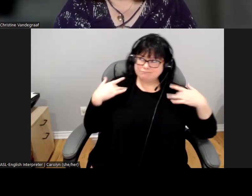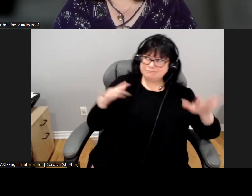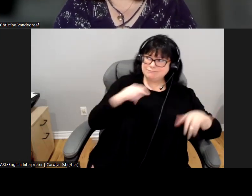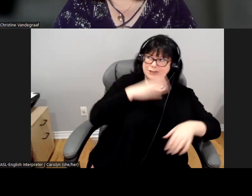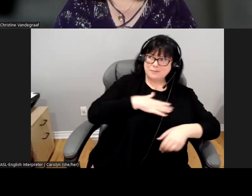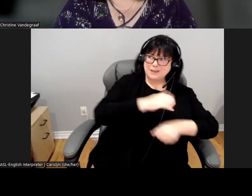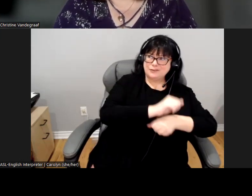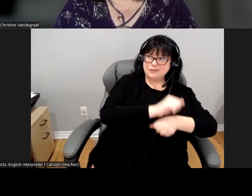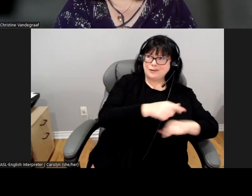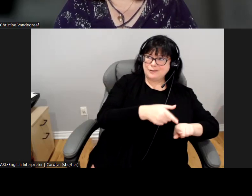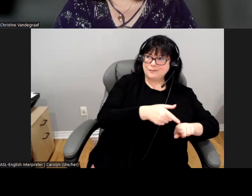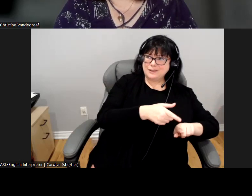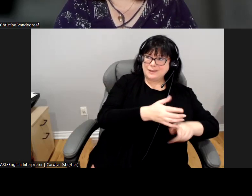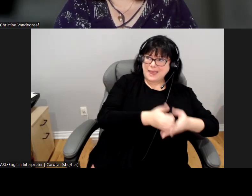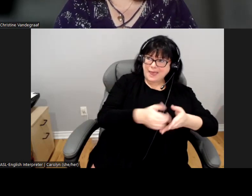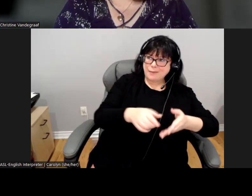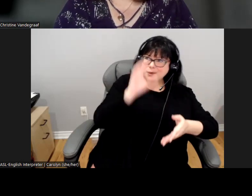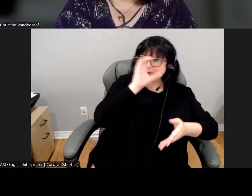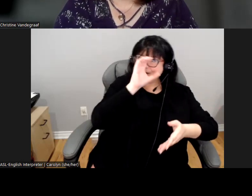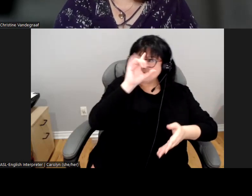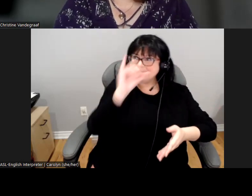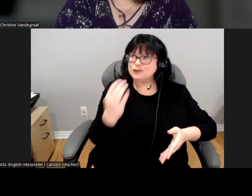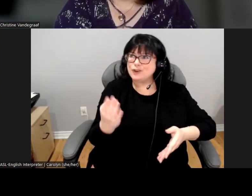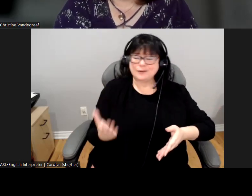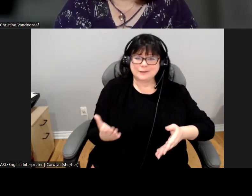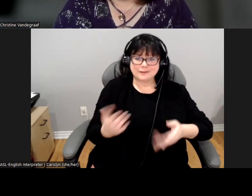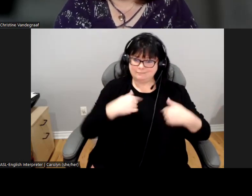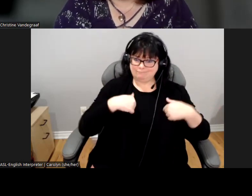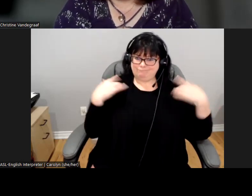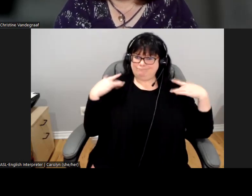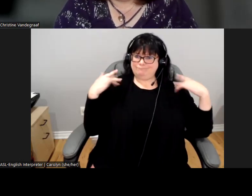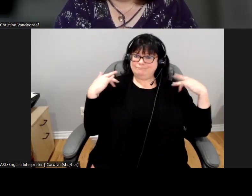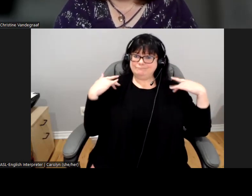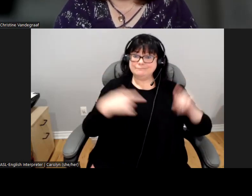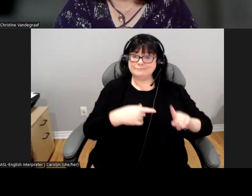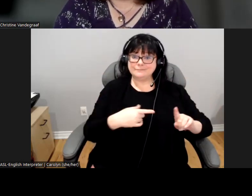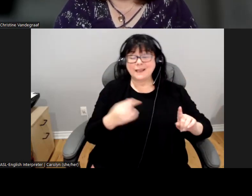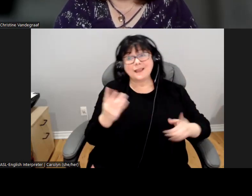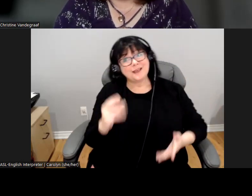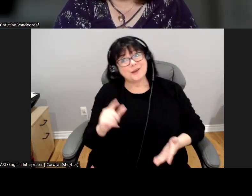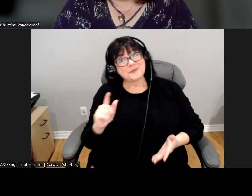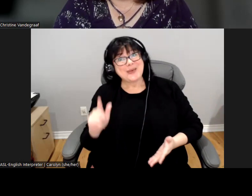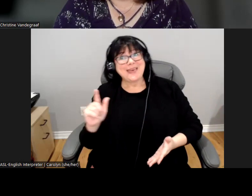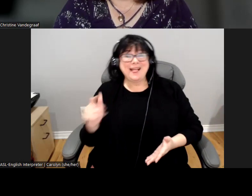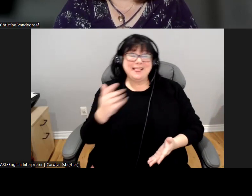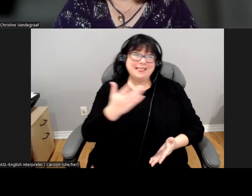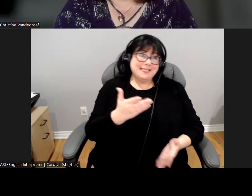my job to, do that. And I'm like, well, so I really had to